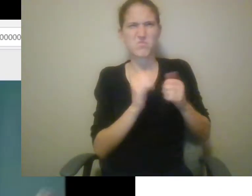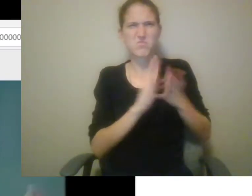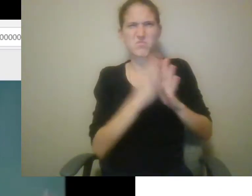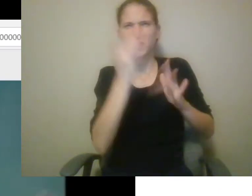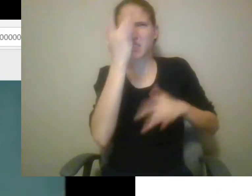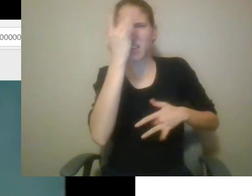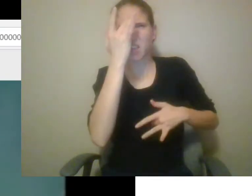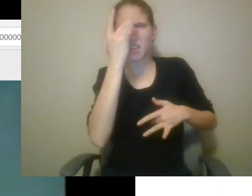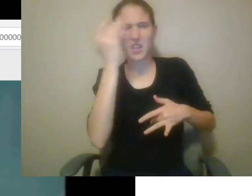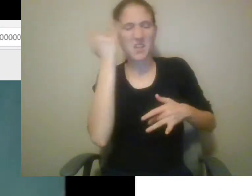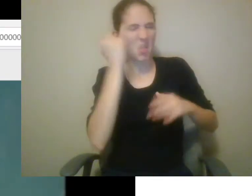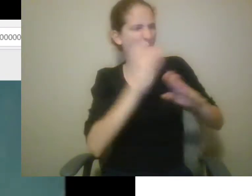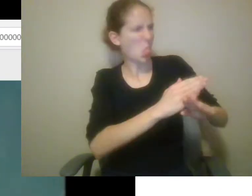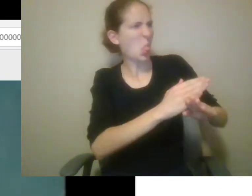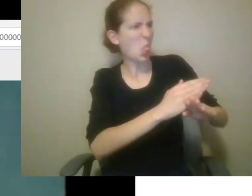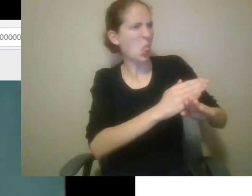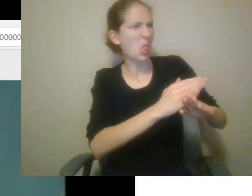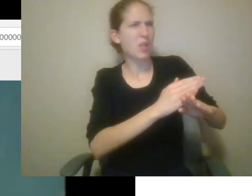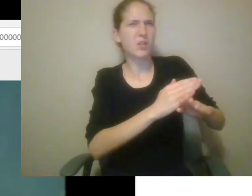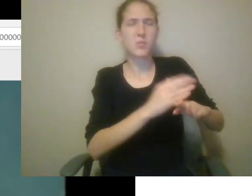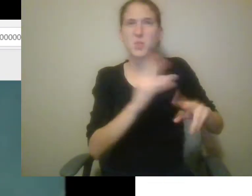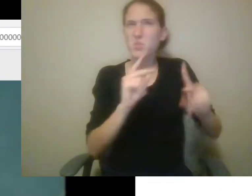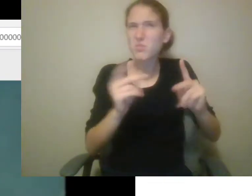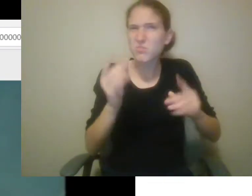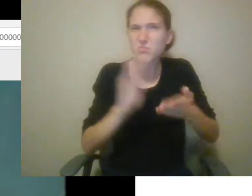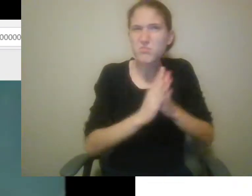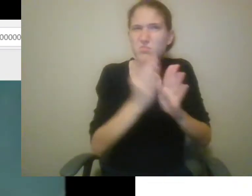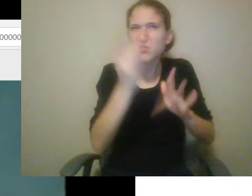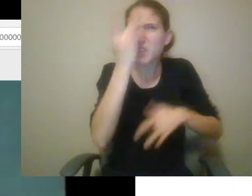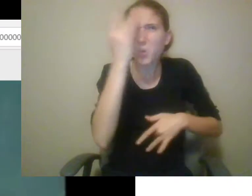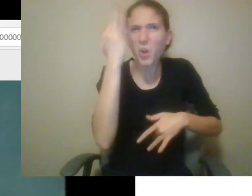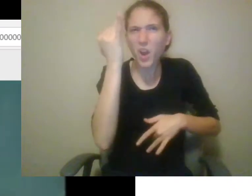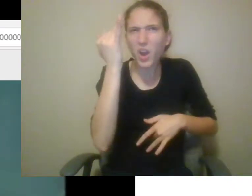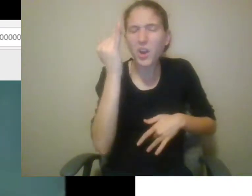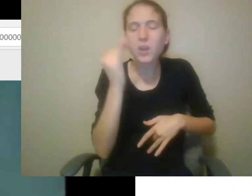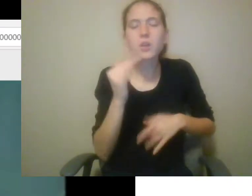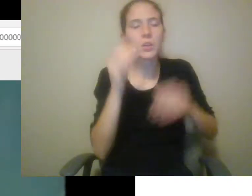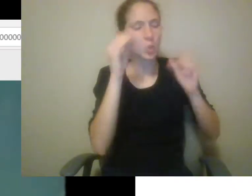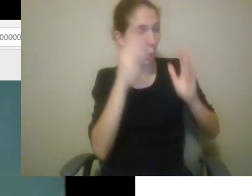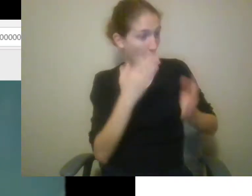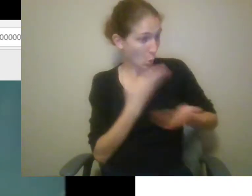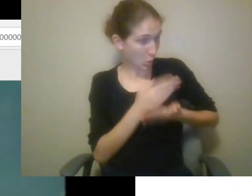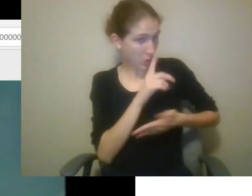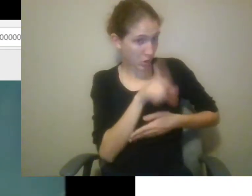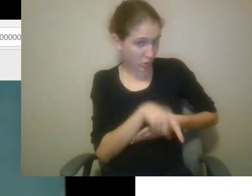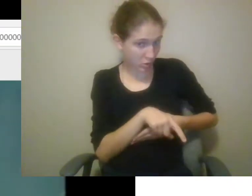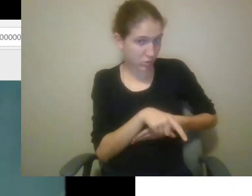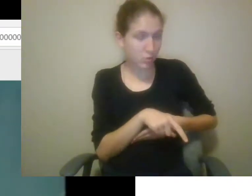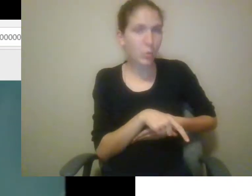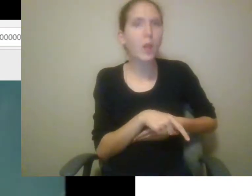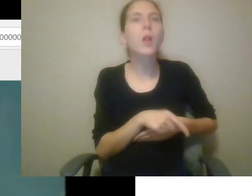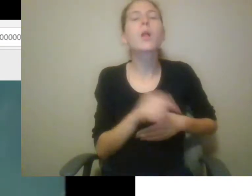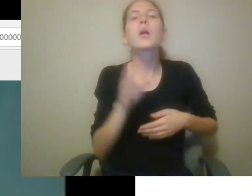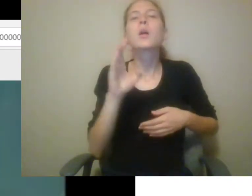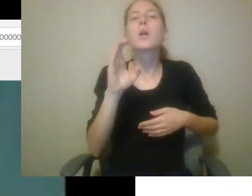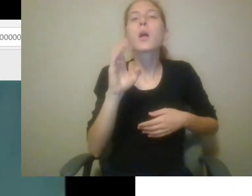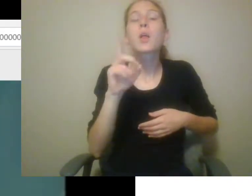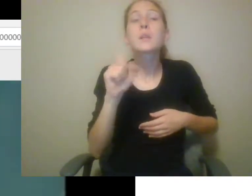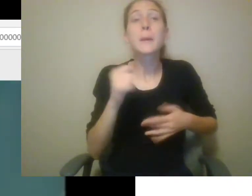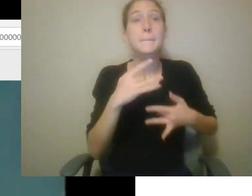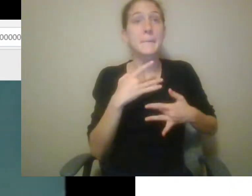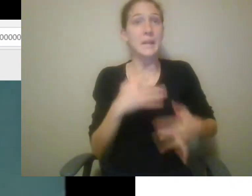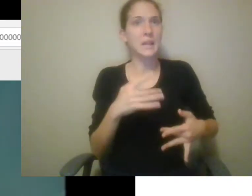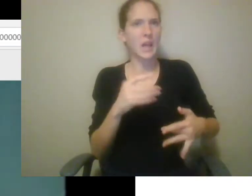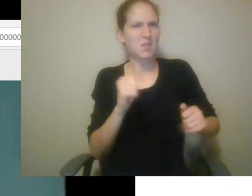just said, it can judge what's going in and out. And bacteria, for example, which we find as being bad for our cells, cause